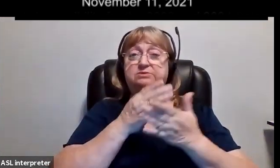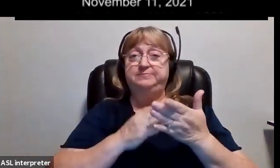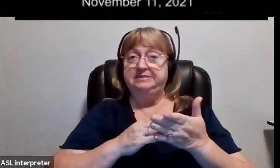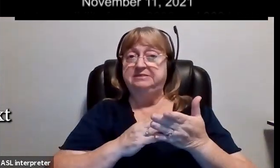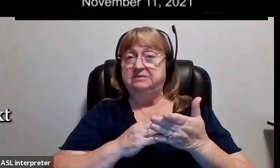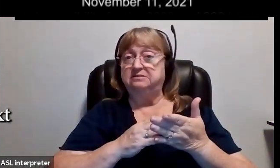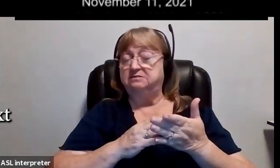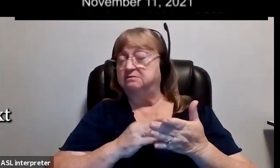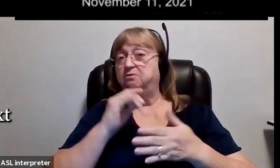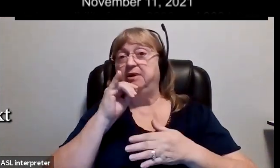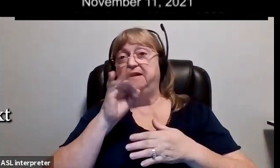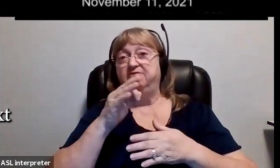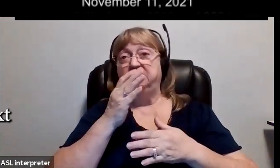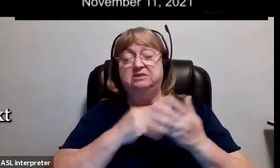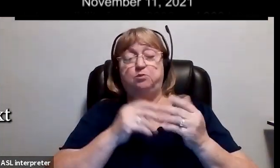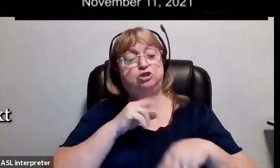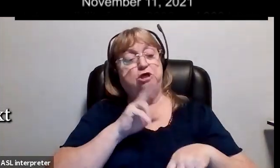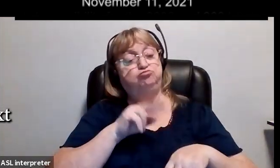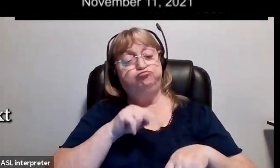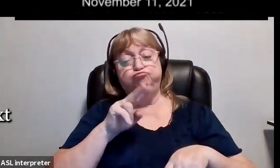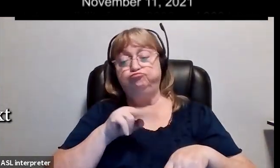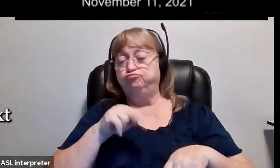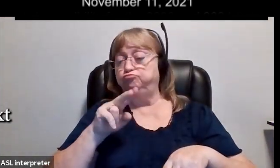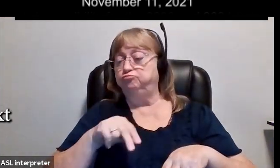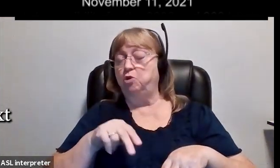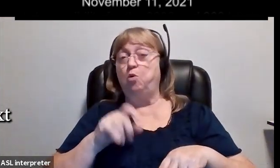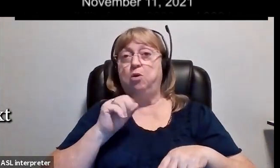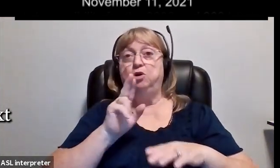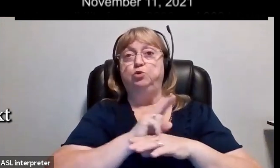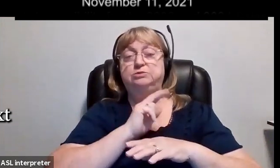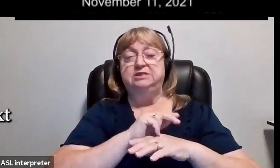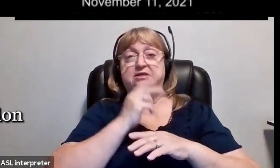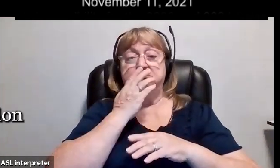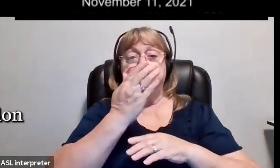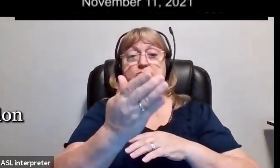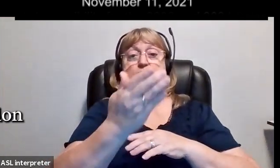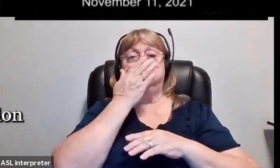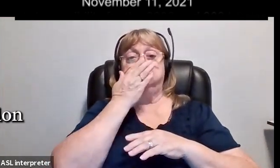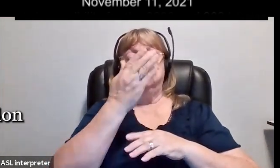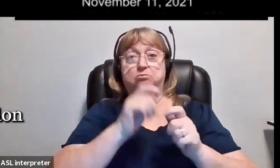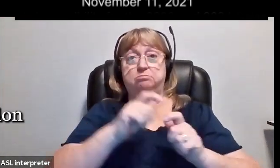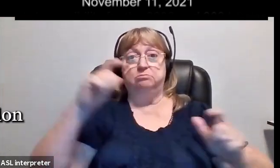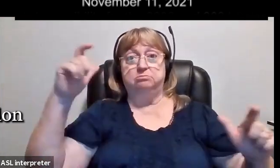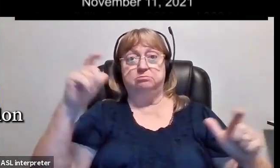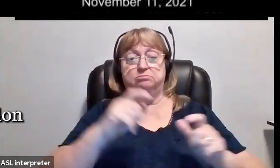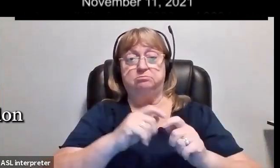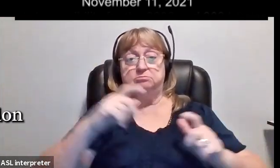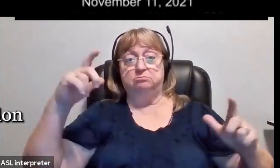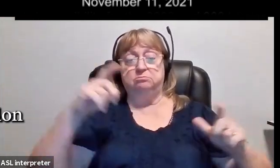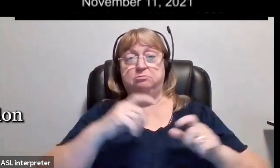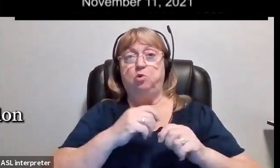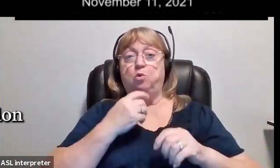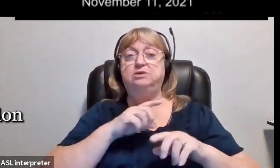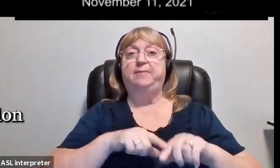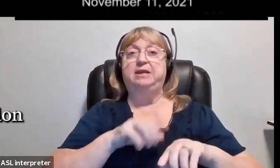that if somebody's scanning through using Zoom text or they're relying on their screen reader to tab through the information,